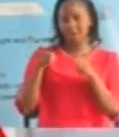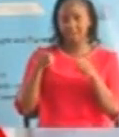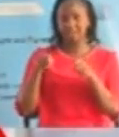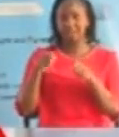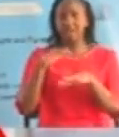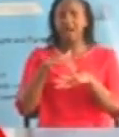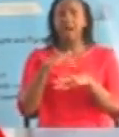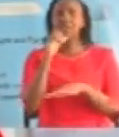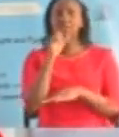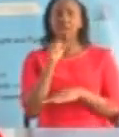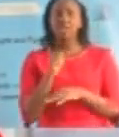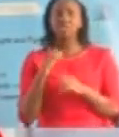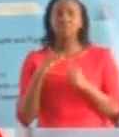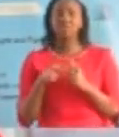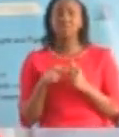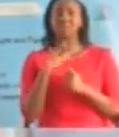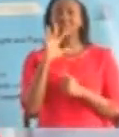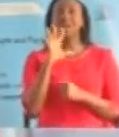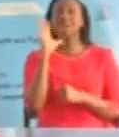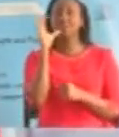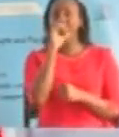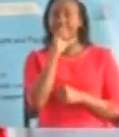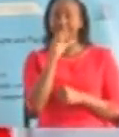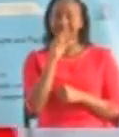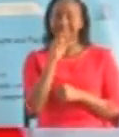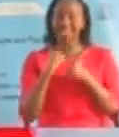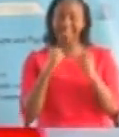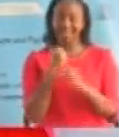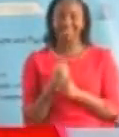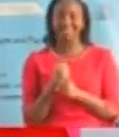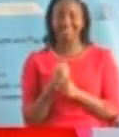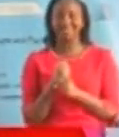the age of 75 years.